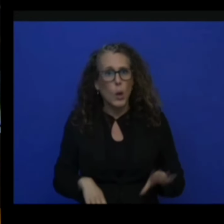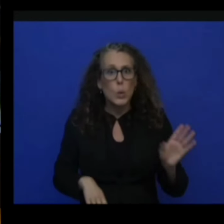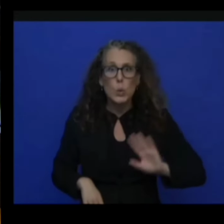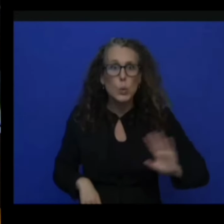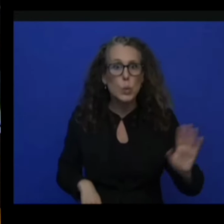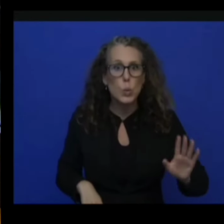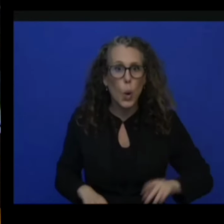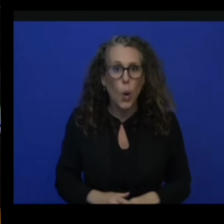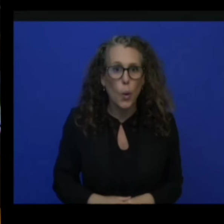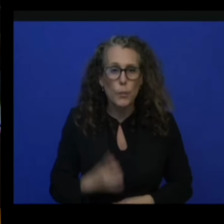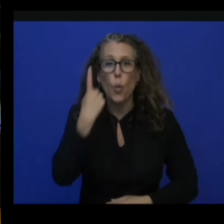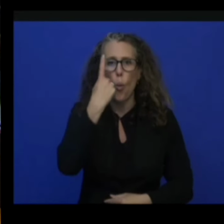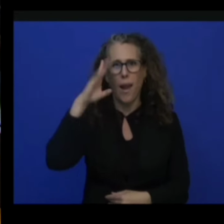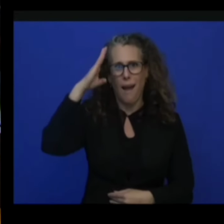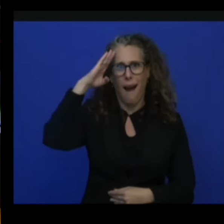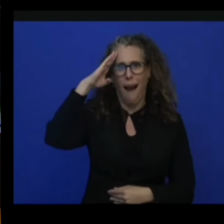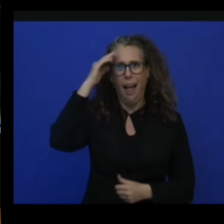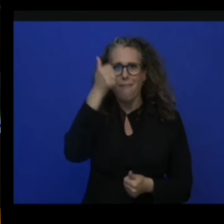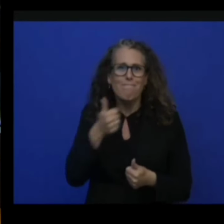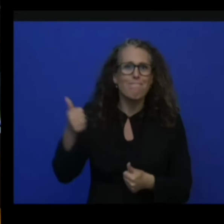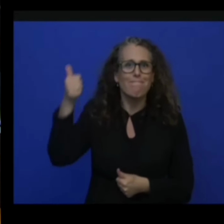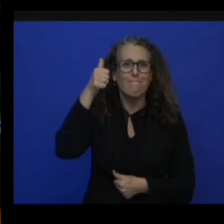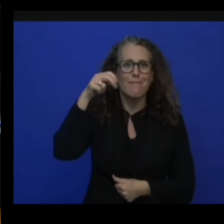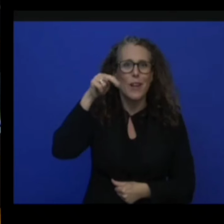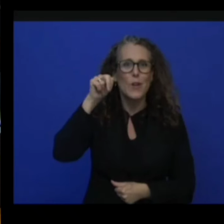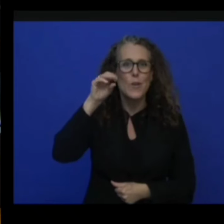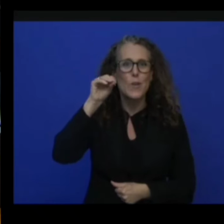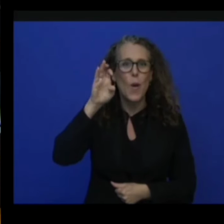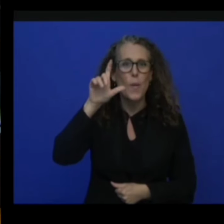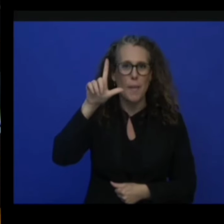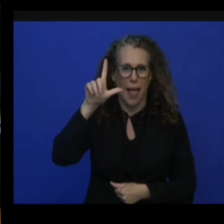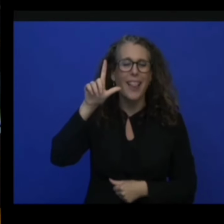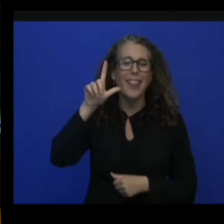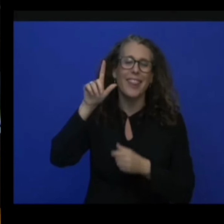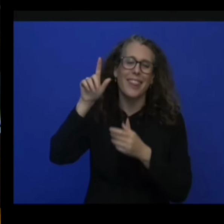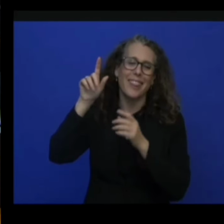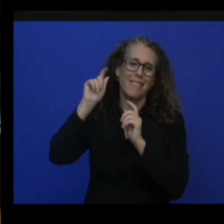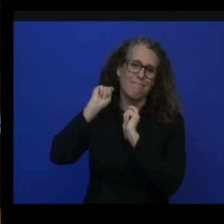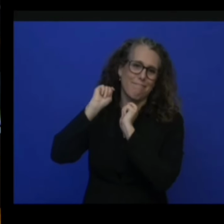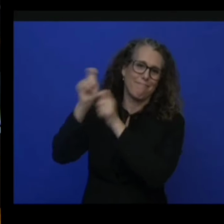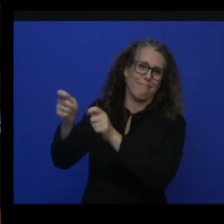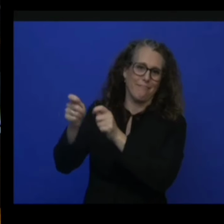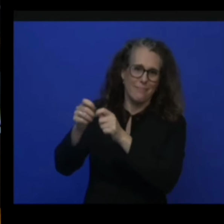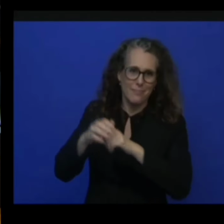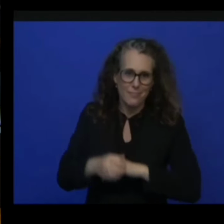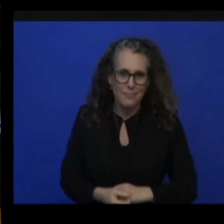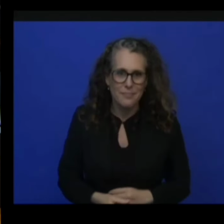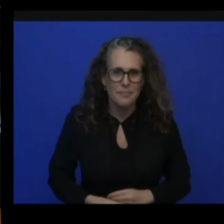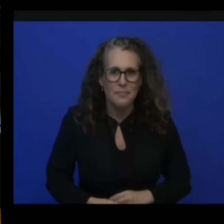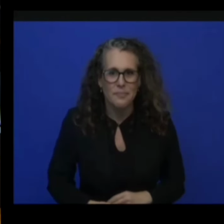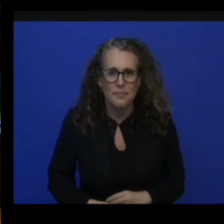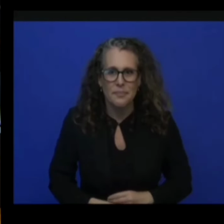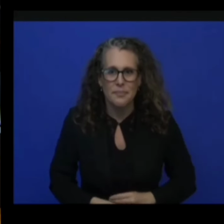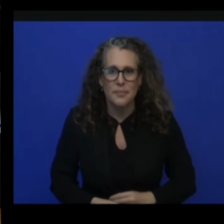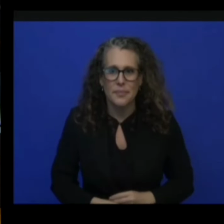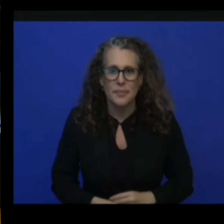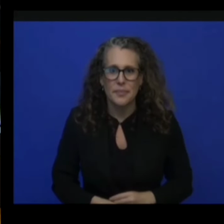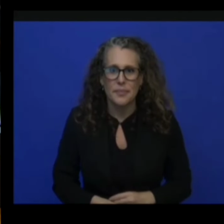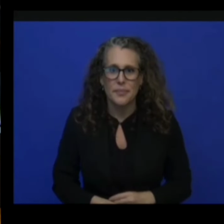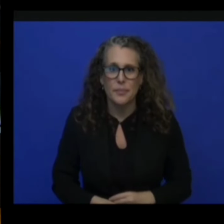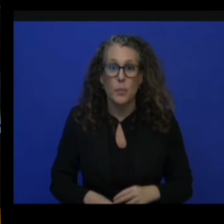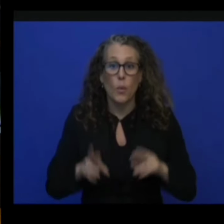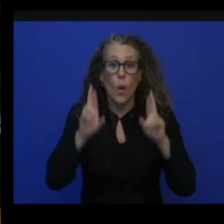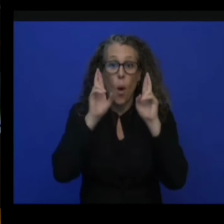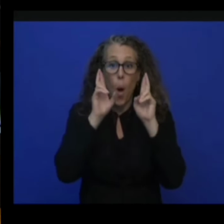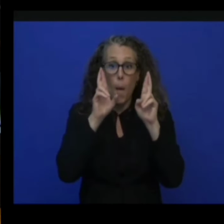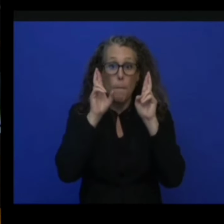Heaney, hope is not optimism which expects things to turn out well, but something rooted in the conviction that there is good worth